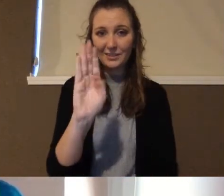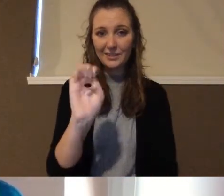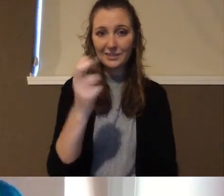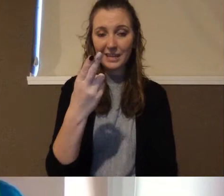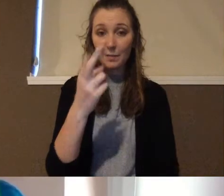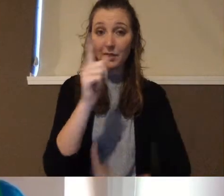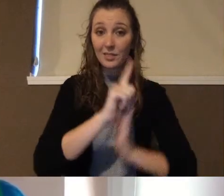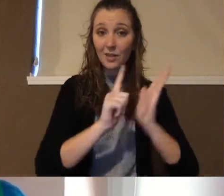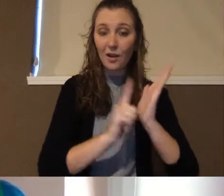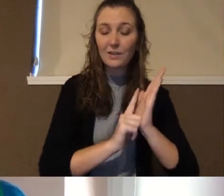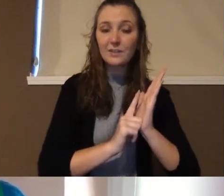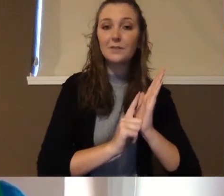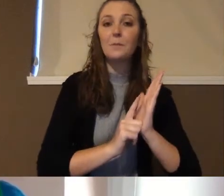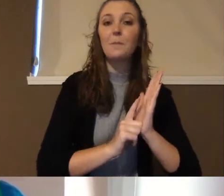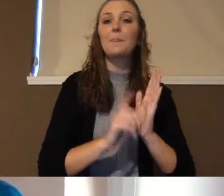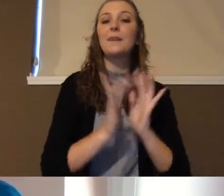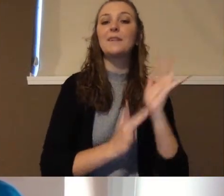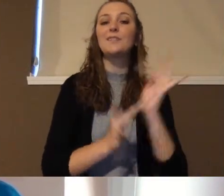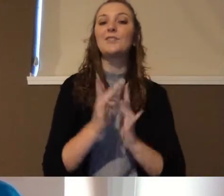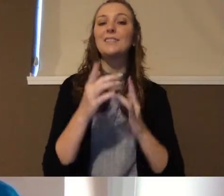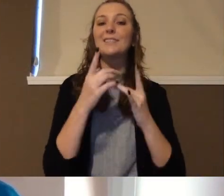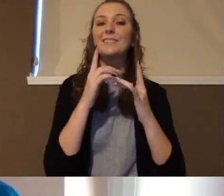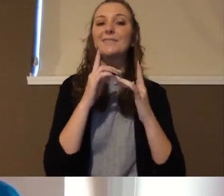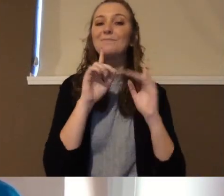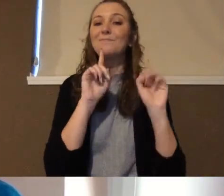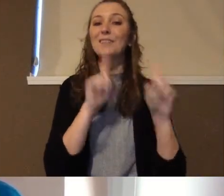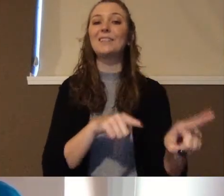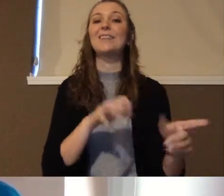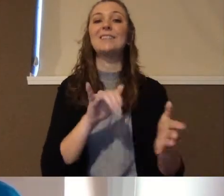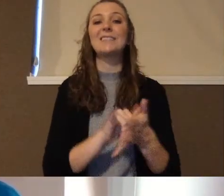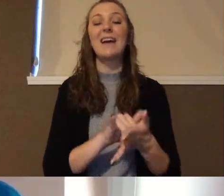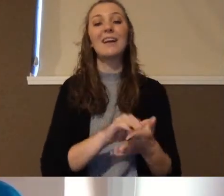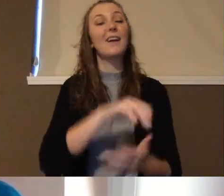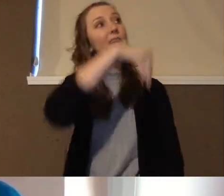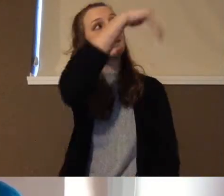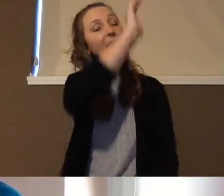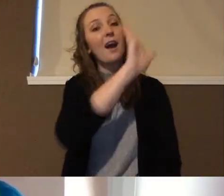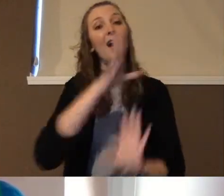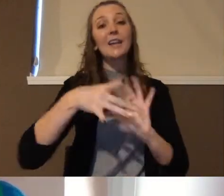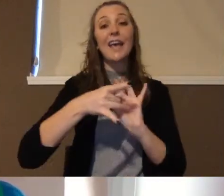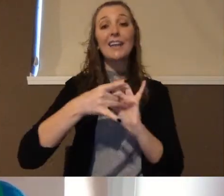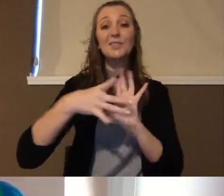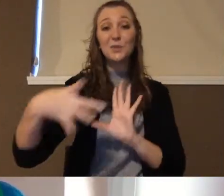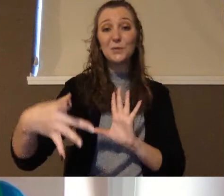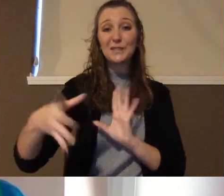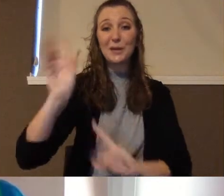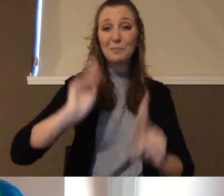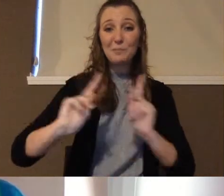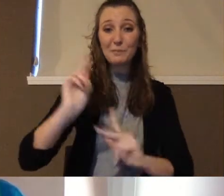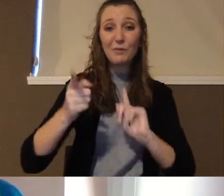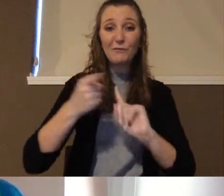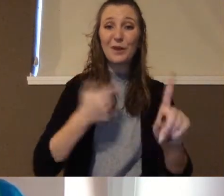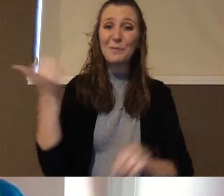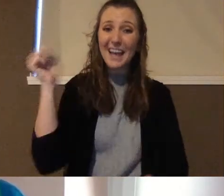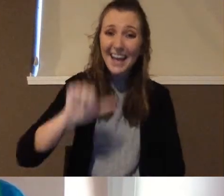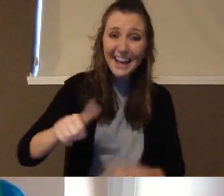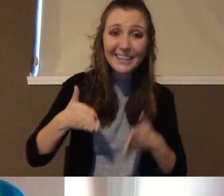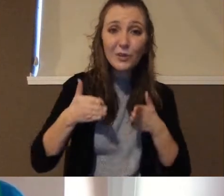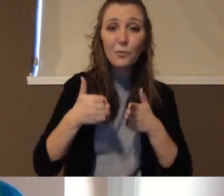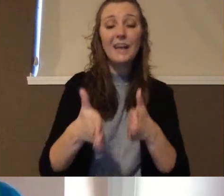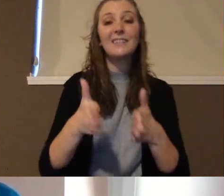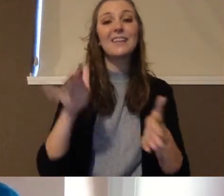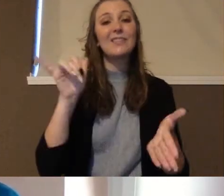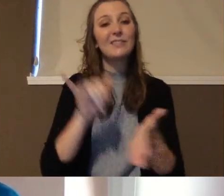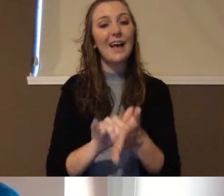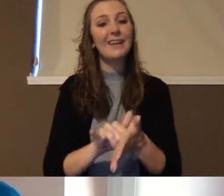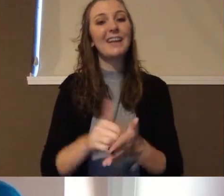that God is loosing people from any ways that any of God's laws